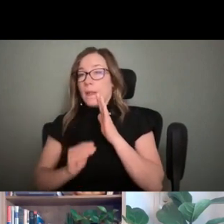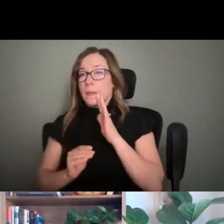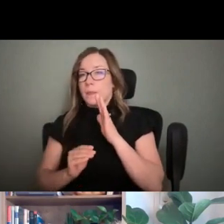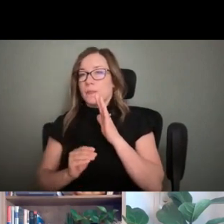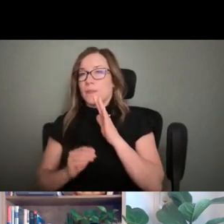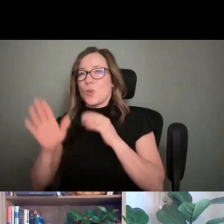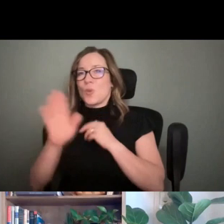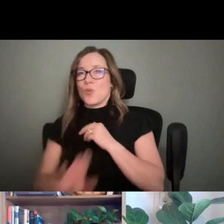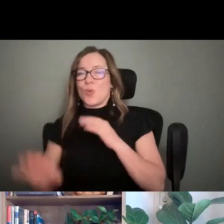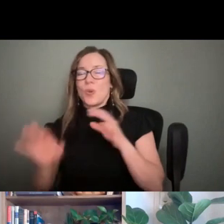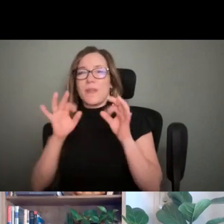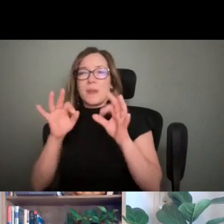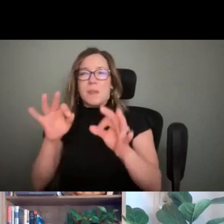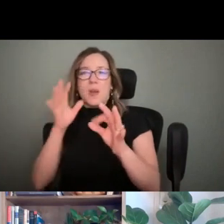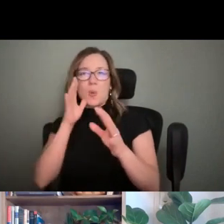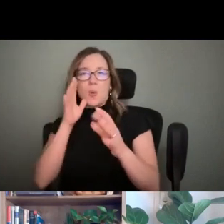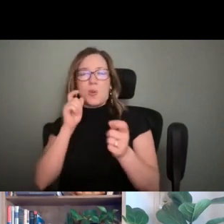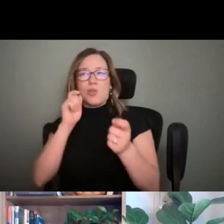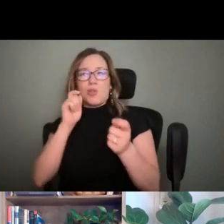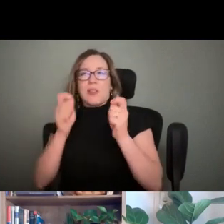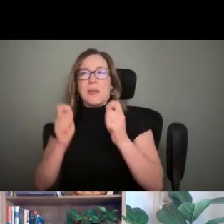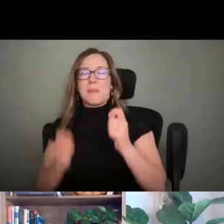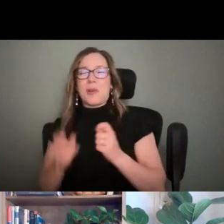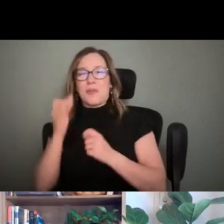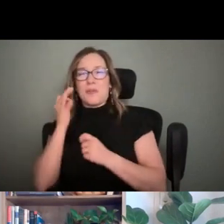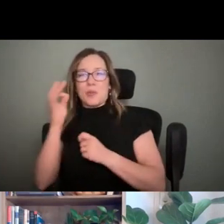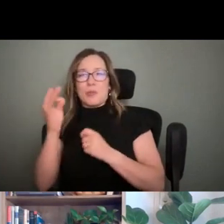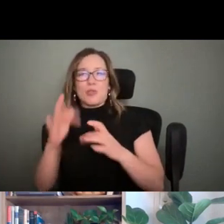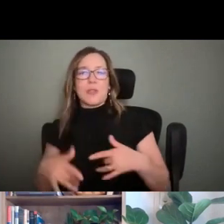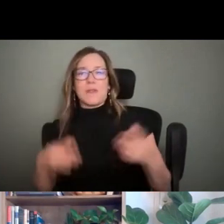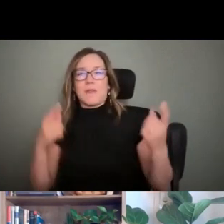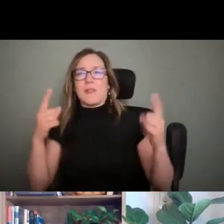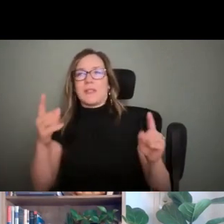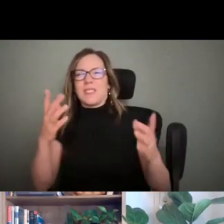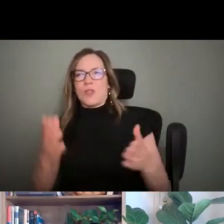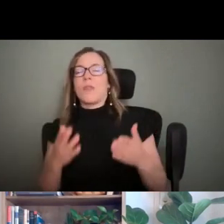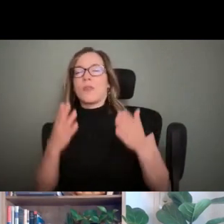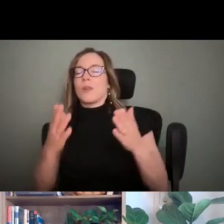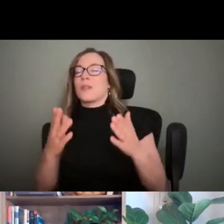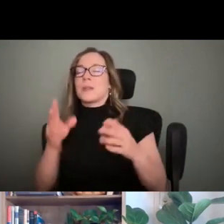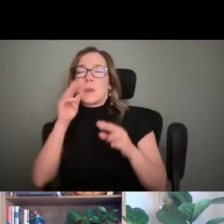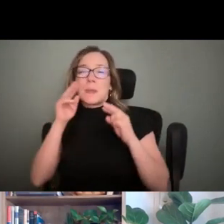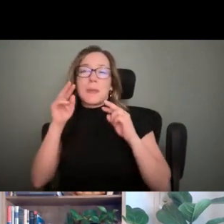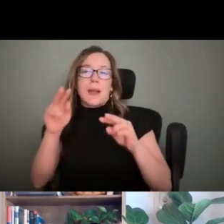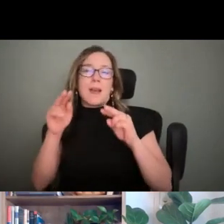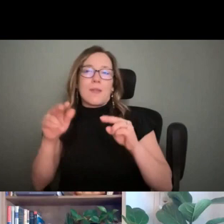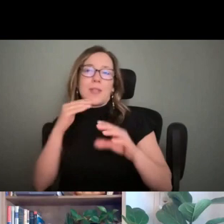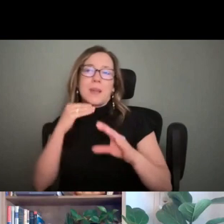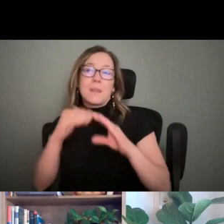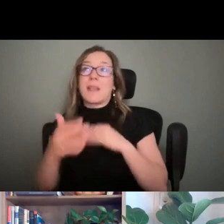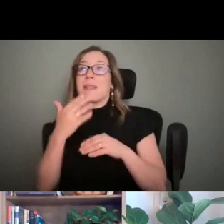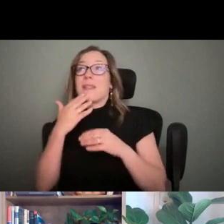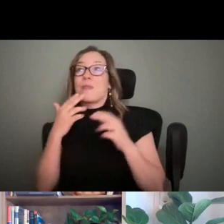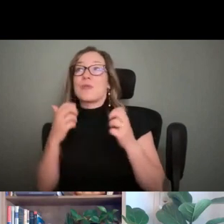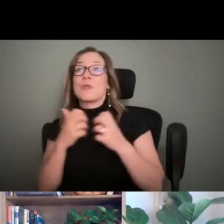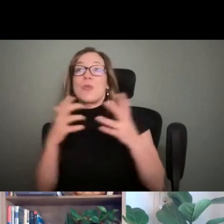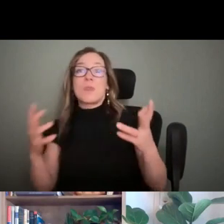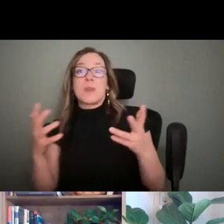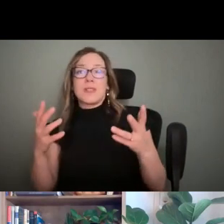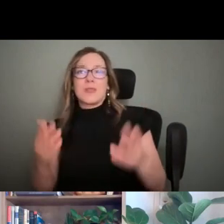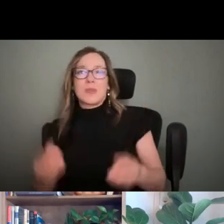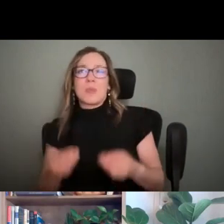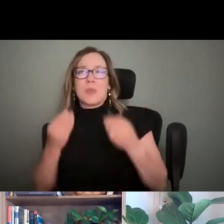will help to shape our future events and offerings. So keep an eye out for that email. We thank you in advance for providing